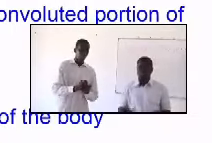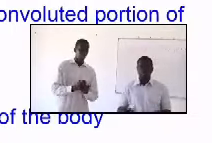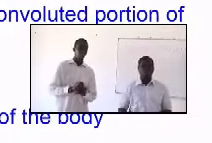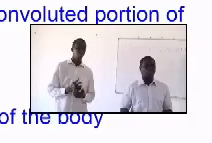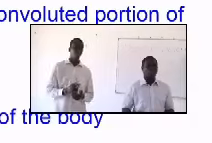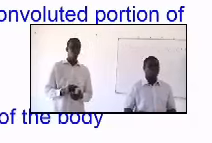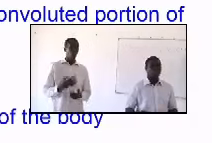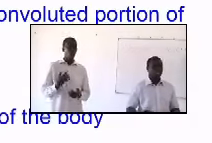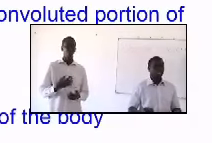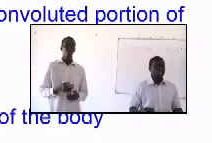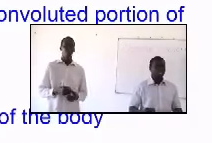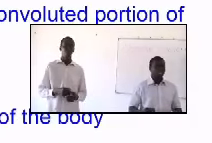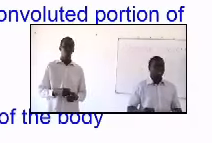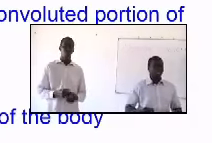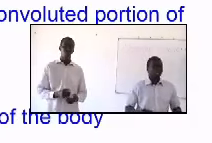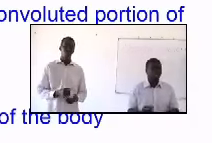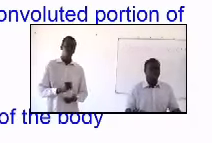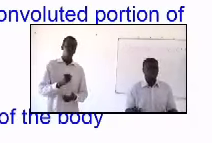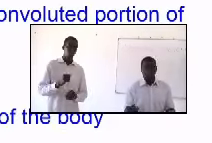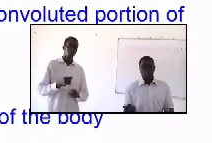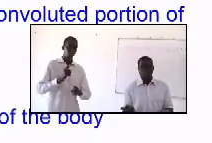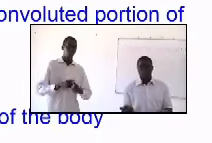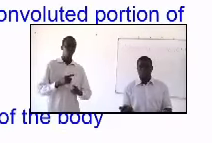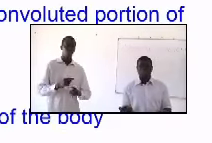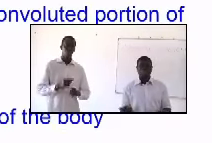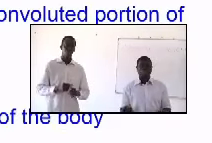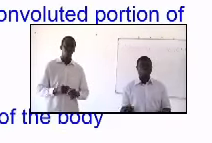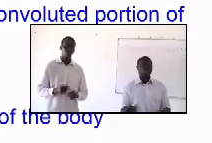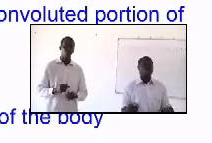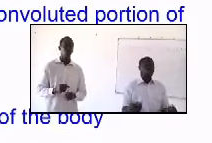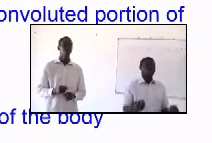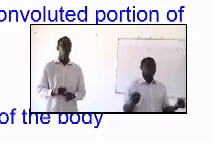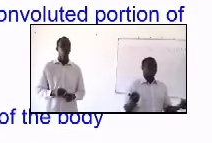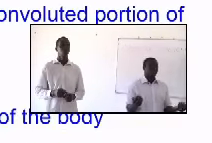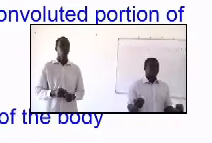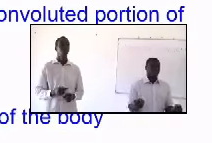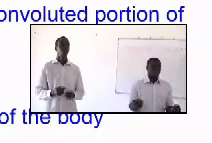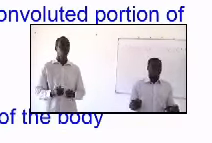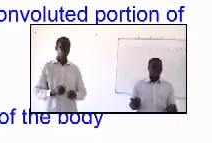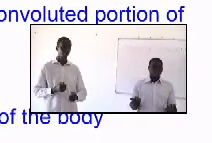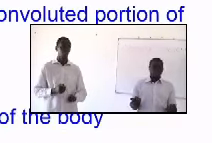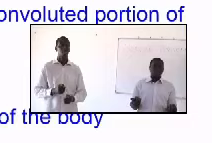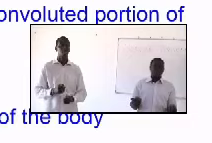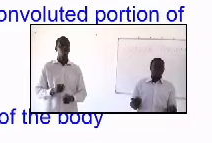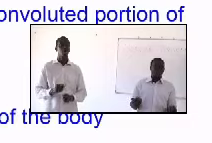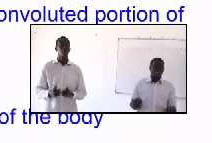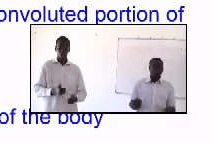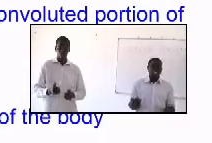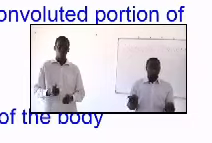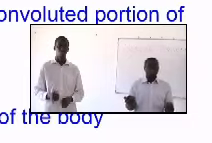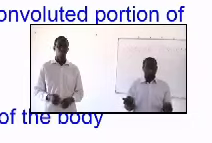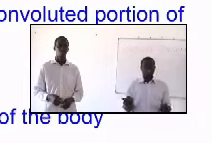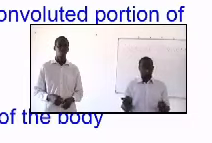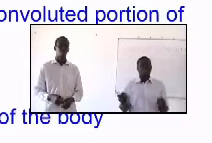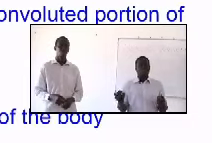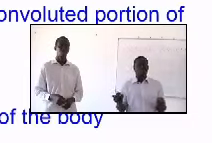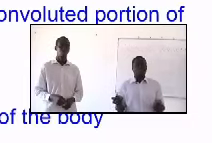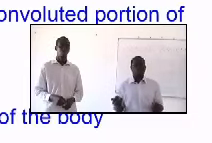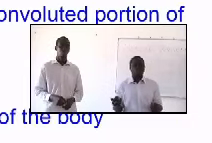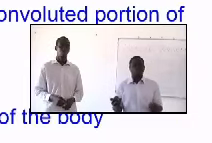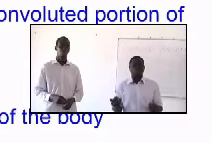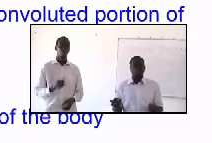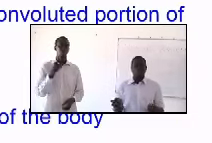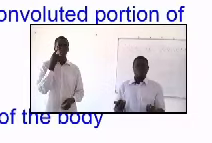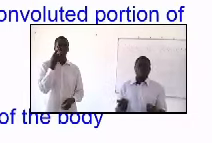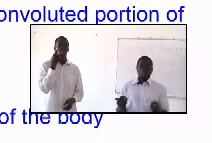do that action. Maybe there is something that just happened and you just have to take a quick response to that. That's what you call an